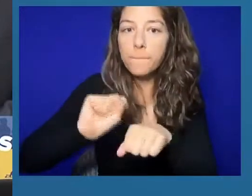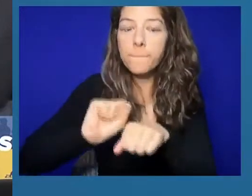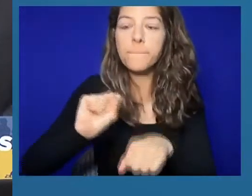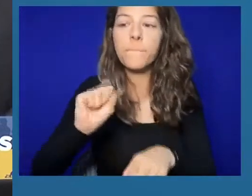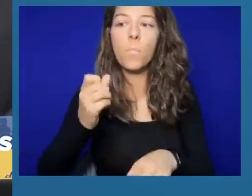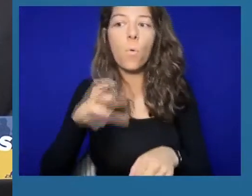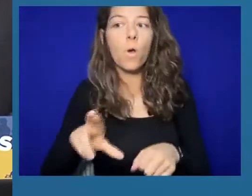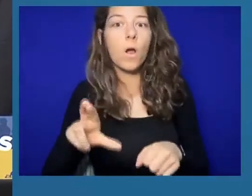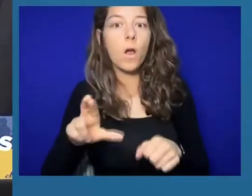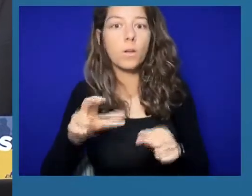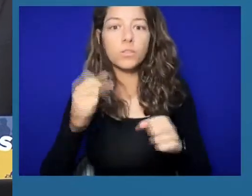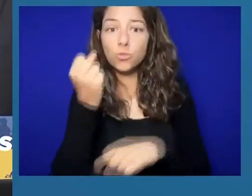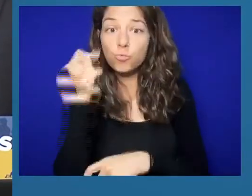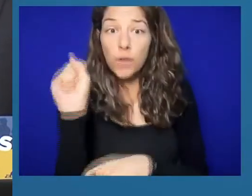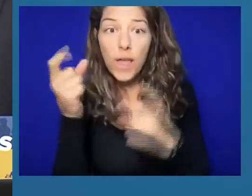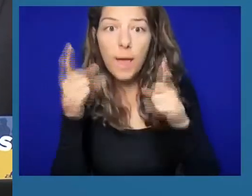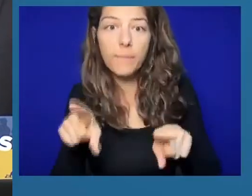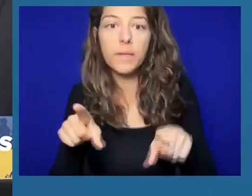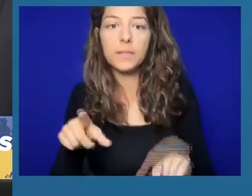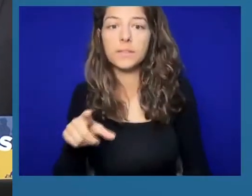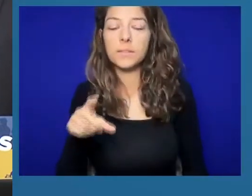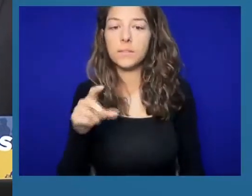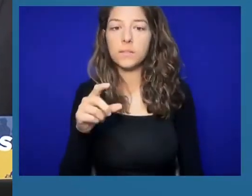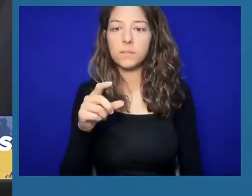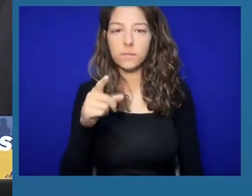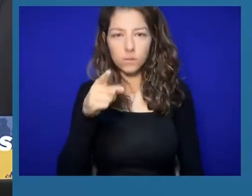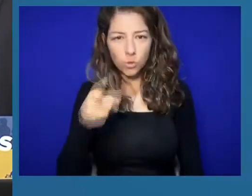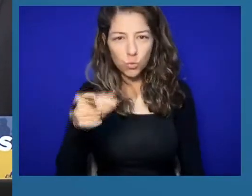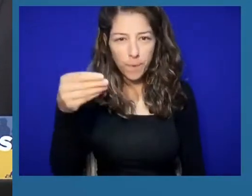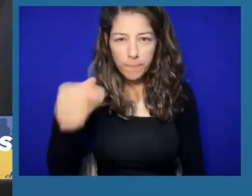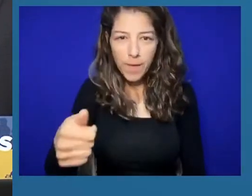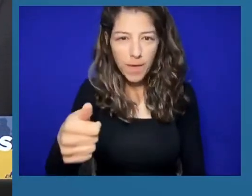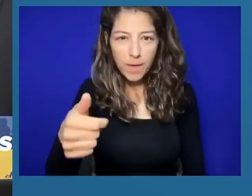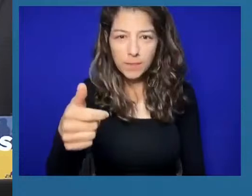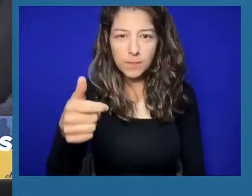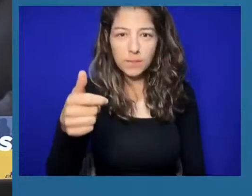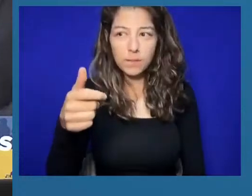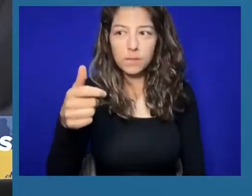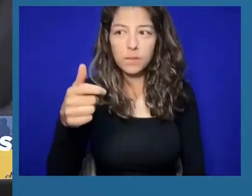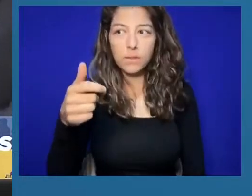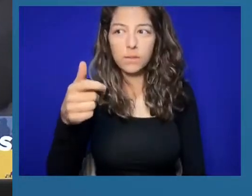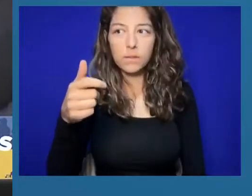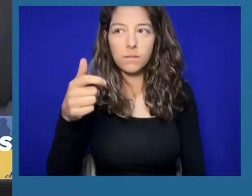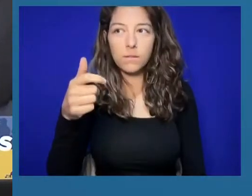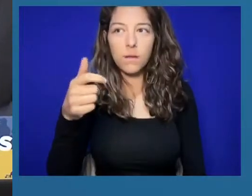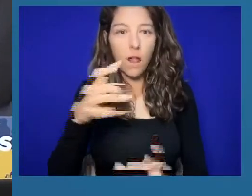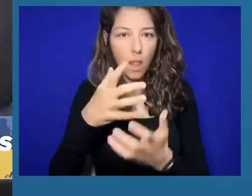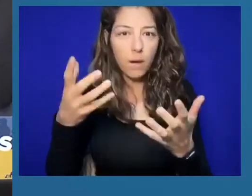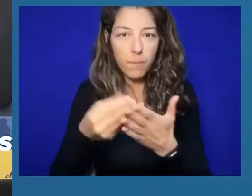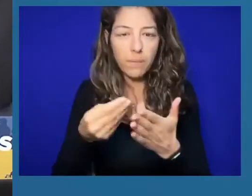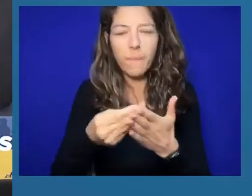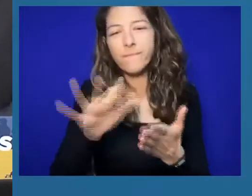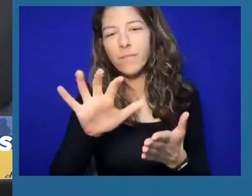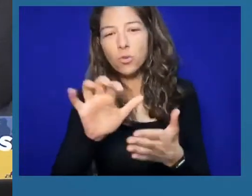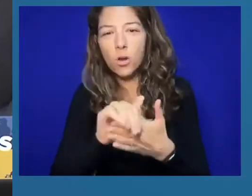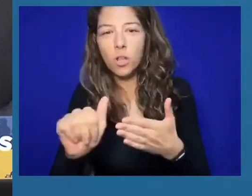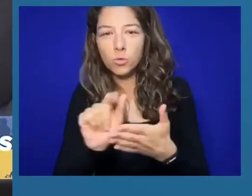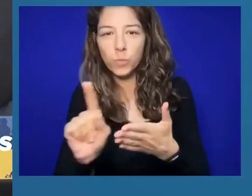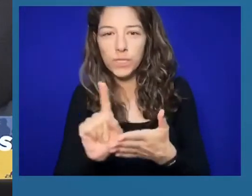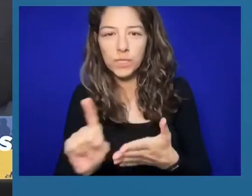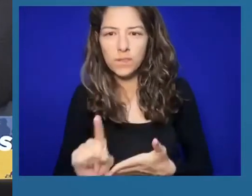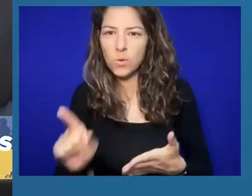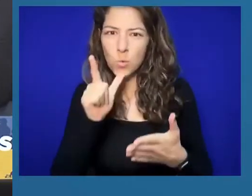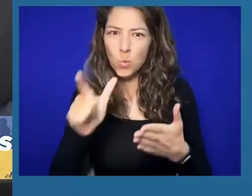a strike, you got paid paltry amount of money, about $500 a week. Who can live on